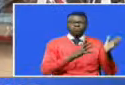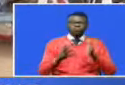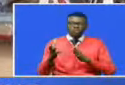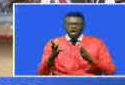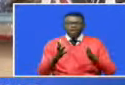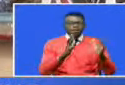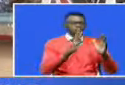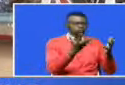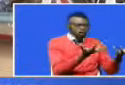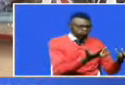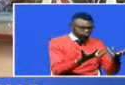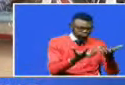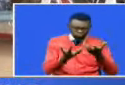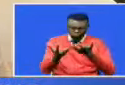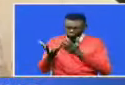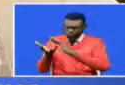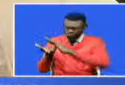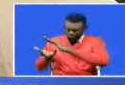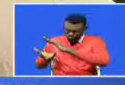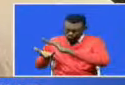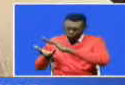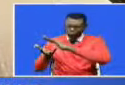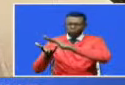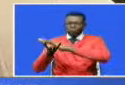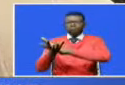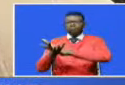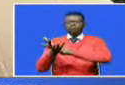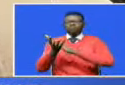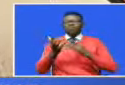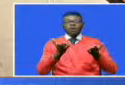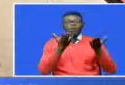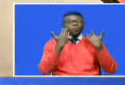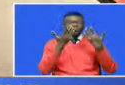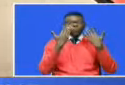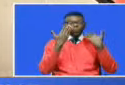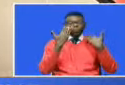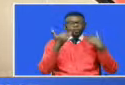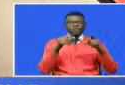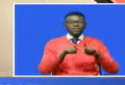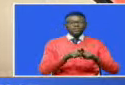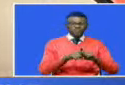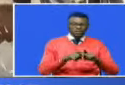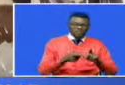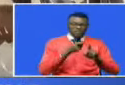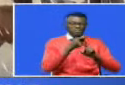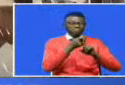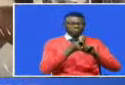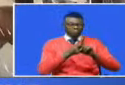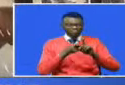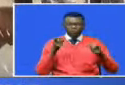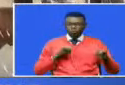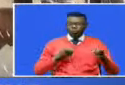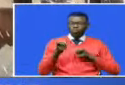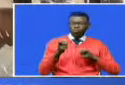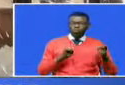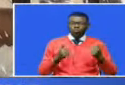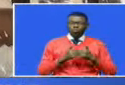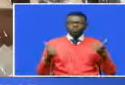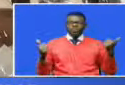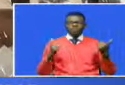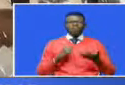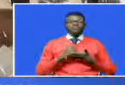place him or her in the isolation unit. Oxygen levels and temperature are well regulated to ensure their safety